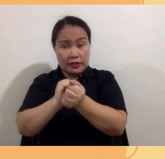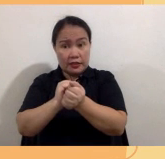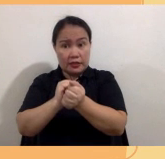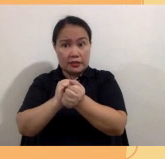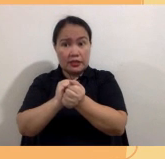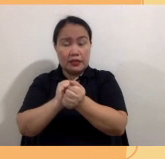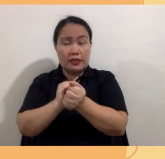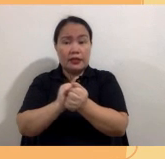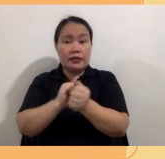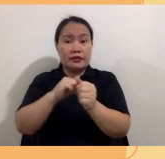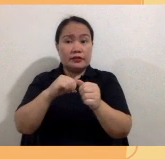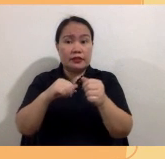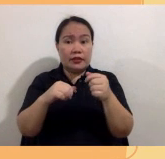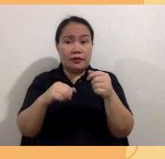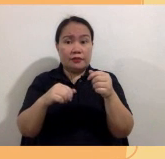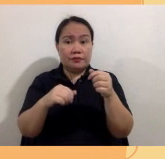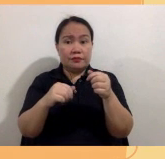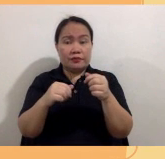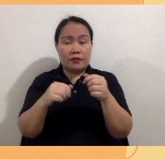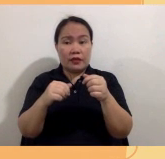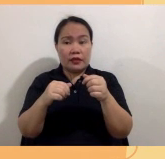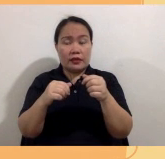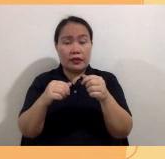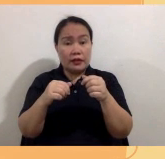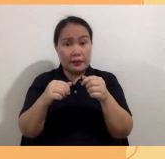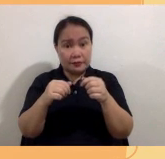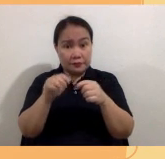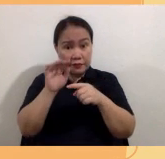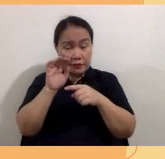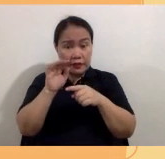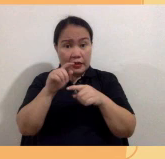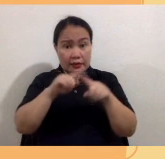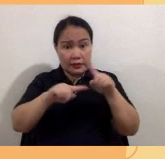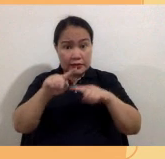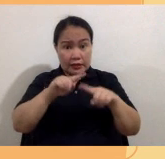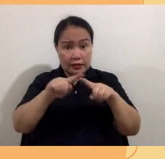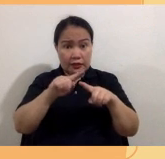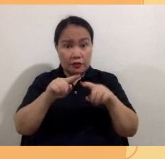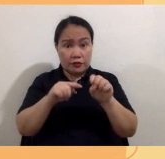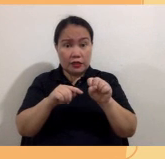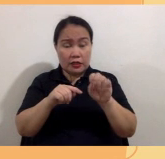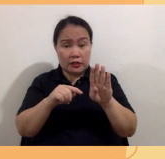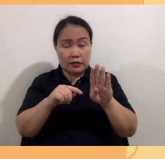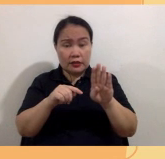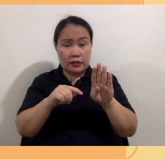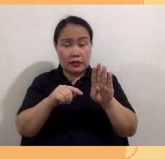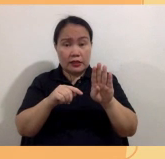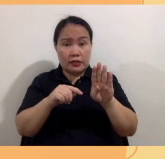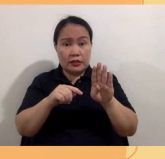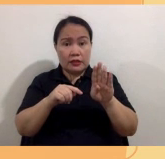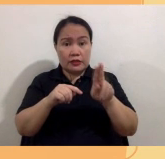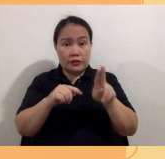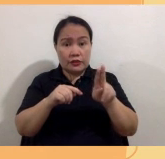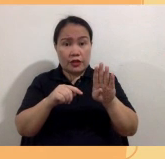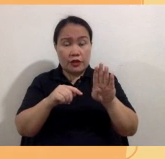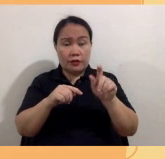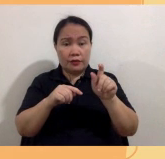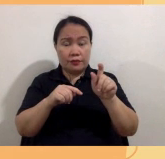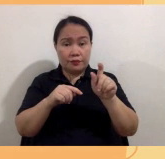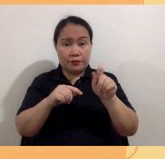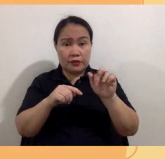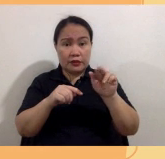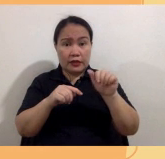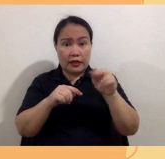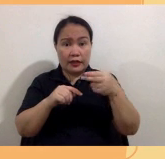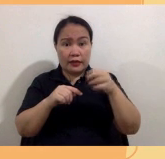our subtrahend. So, ito siya ha. Hindi porket may minus dito, ayan na yon, okay?